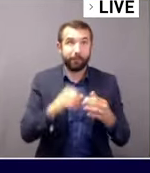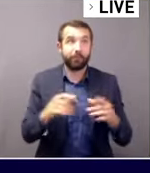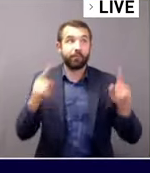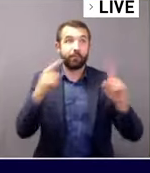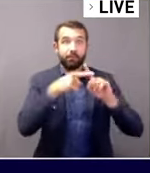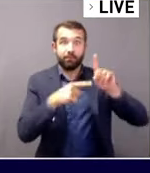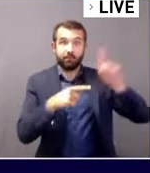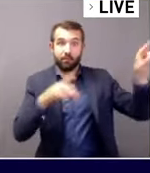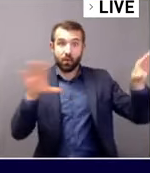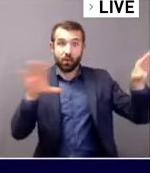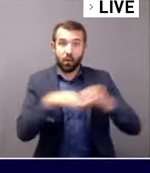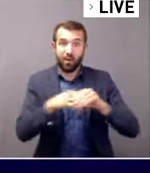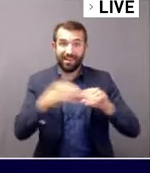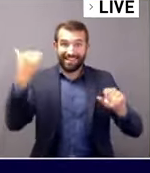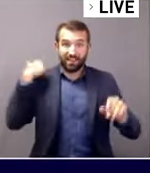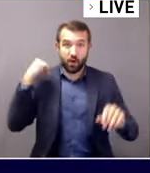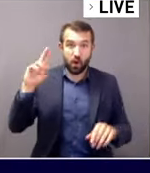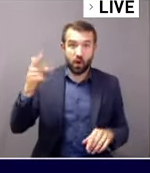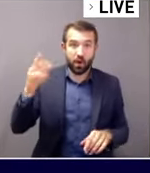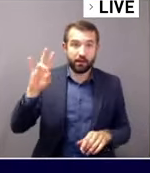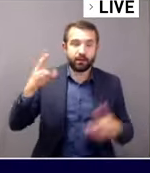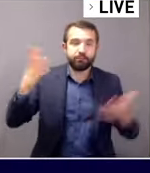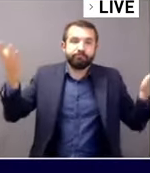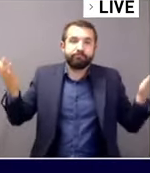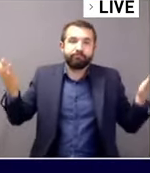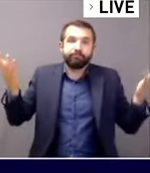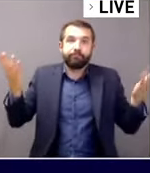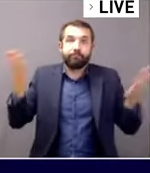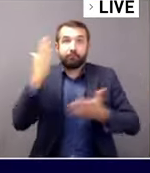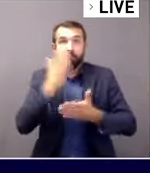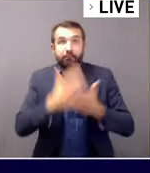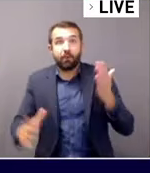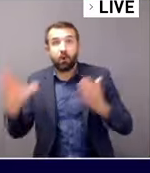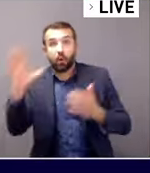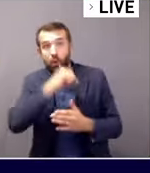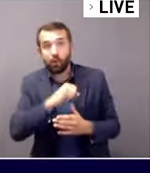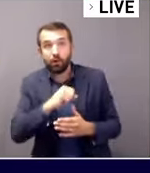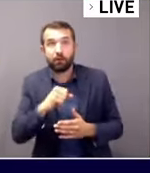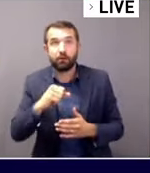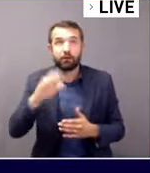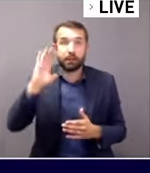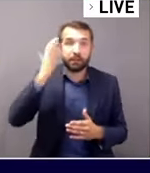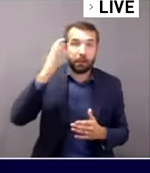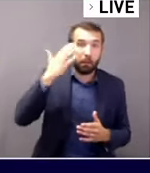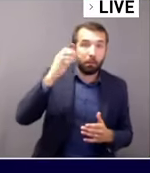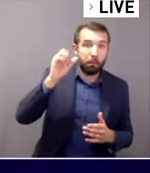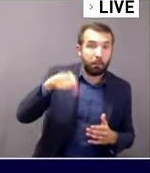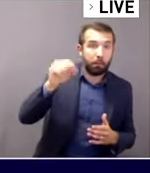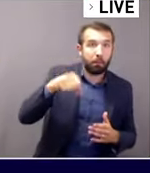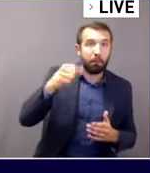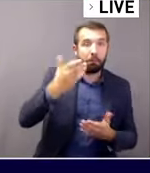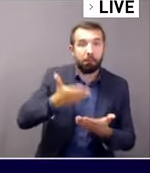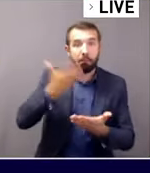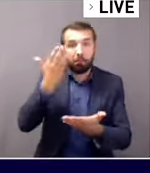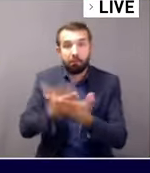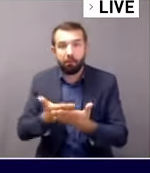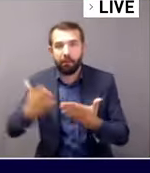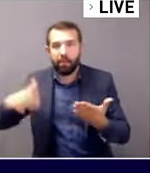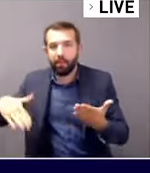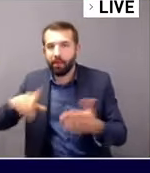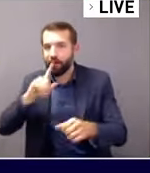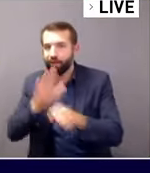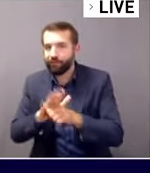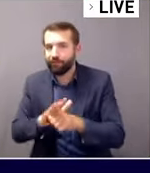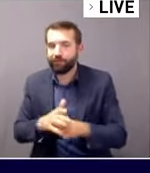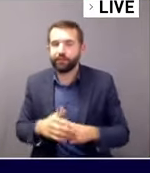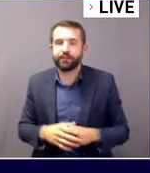7th. We've got hypotheses, but we're not there yet in terms of announcing a linkage. The other